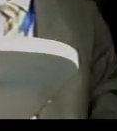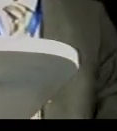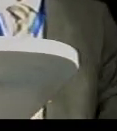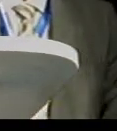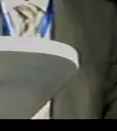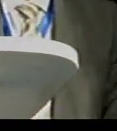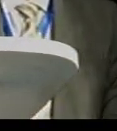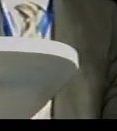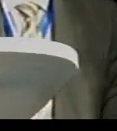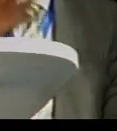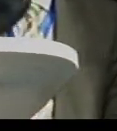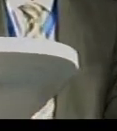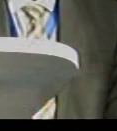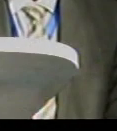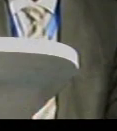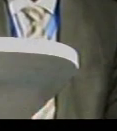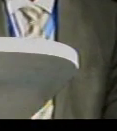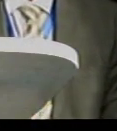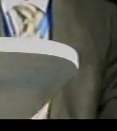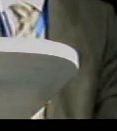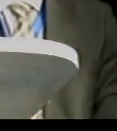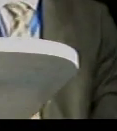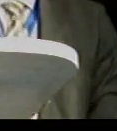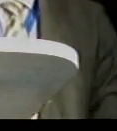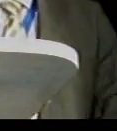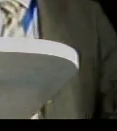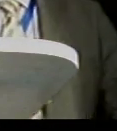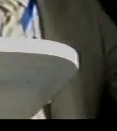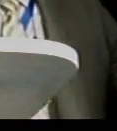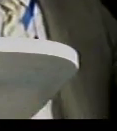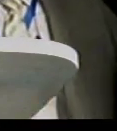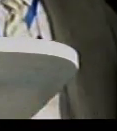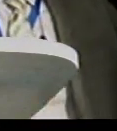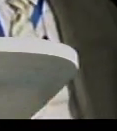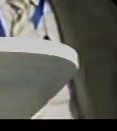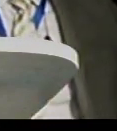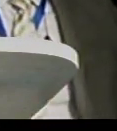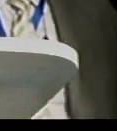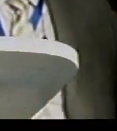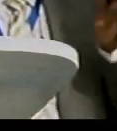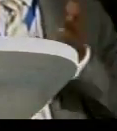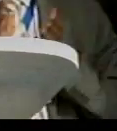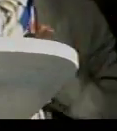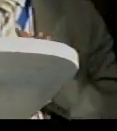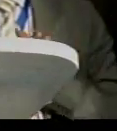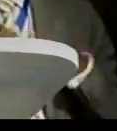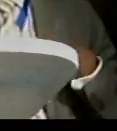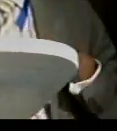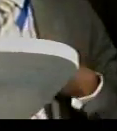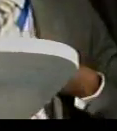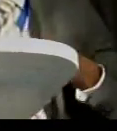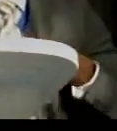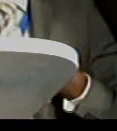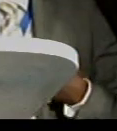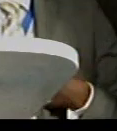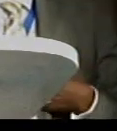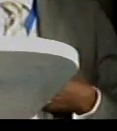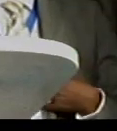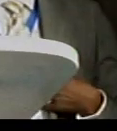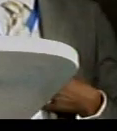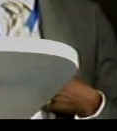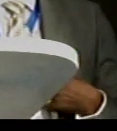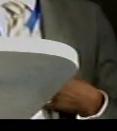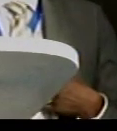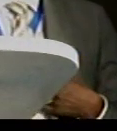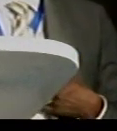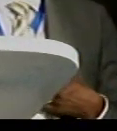Ghost, there will be miracle here tonight in the name of Jesus Christ. Thank